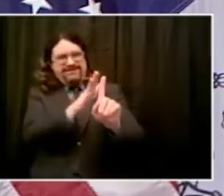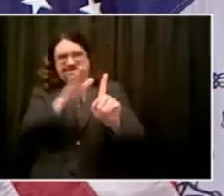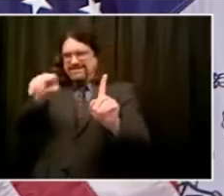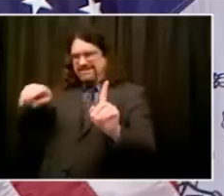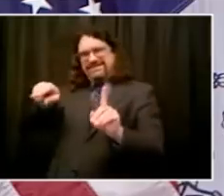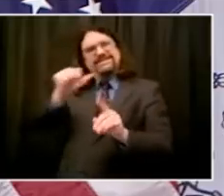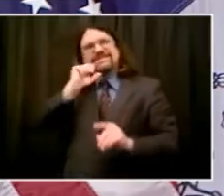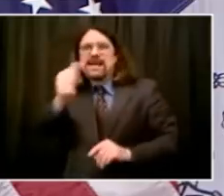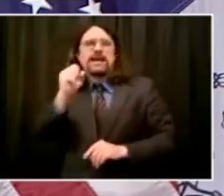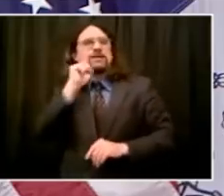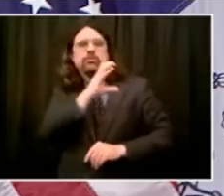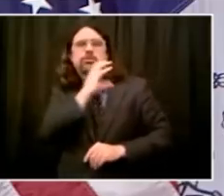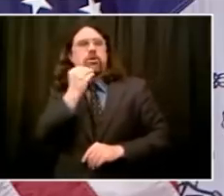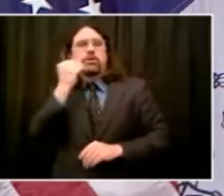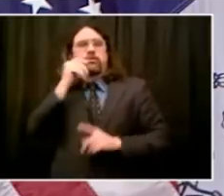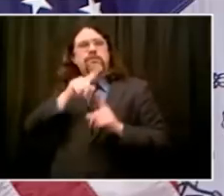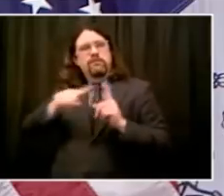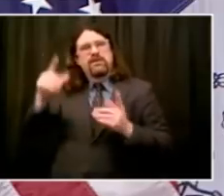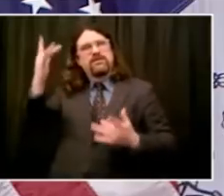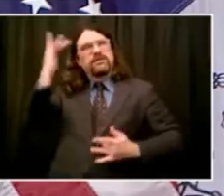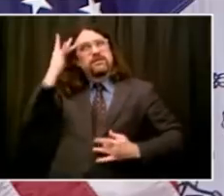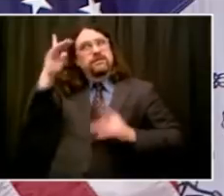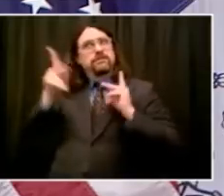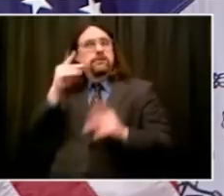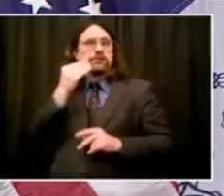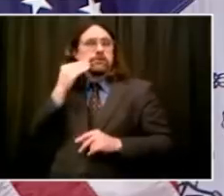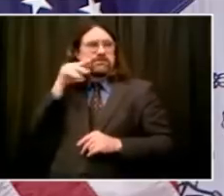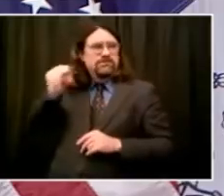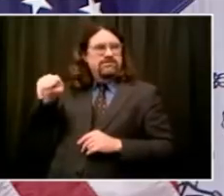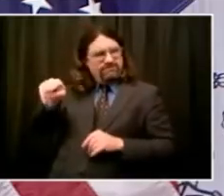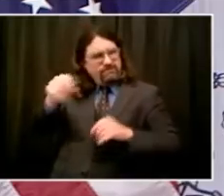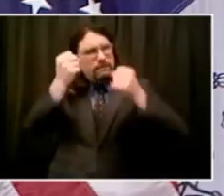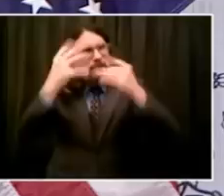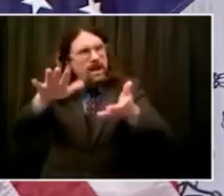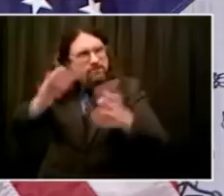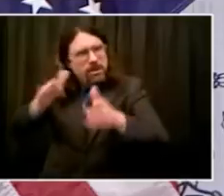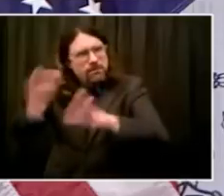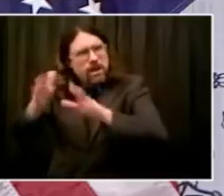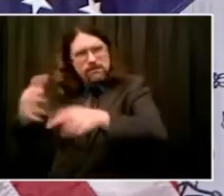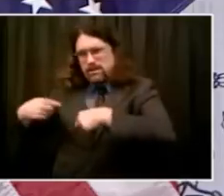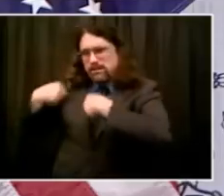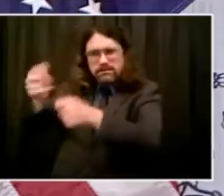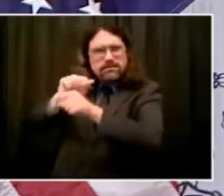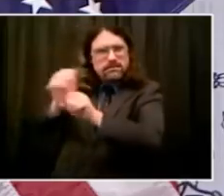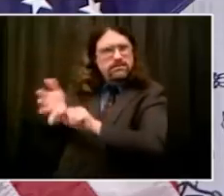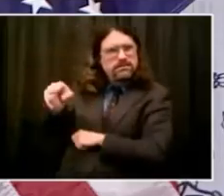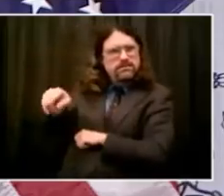So I'll start, and then if Dr. Katz or Dr. Varma want to jump in.